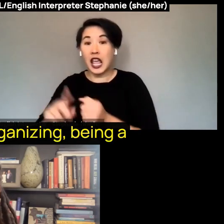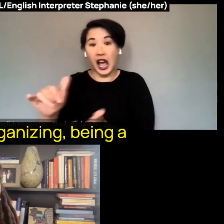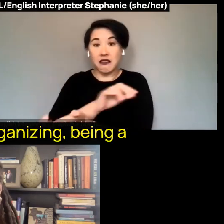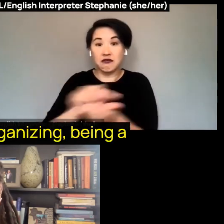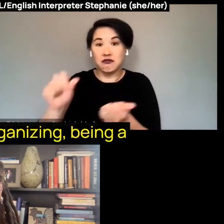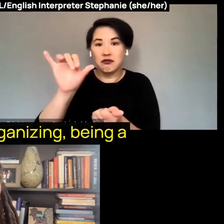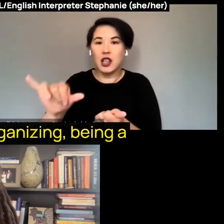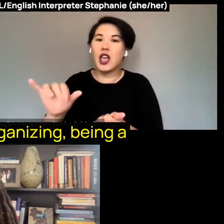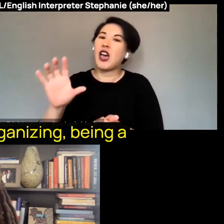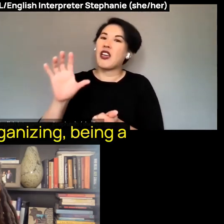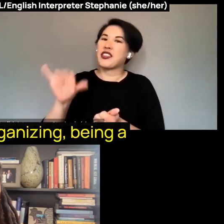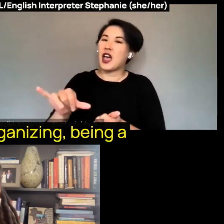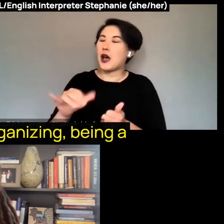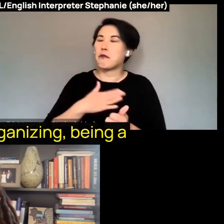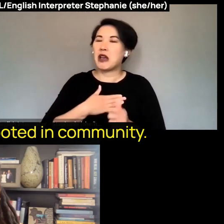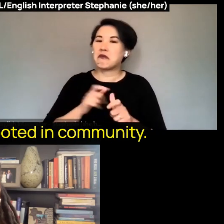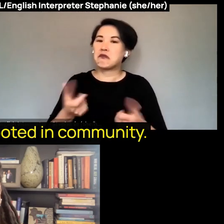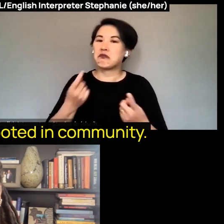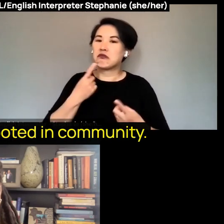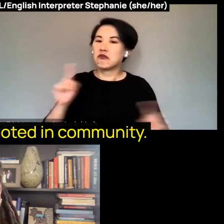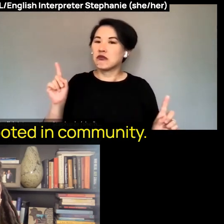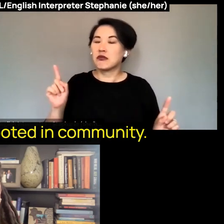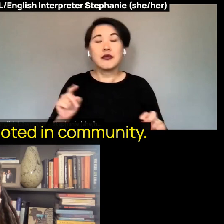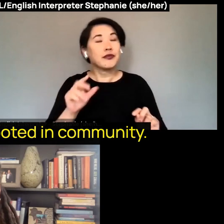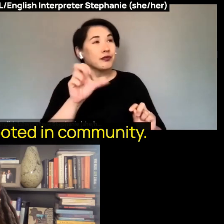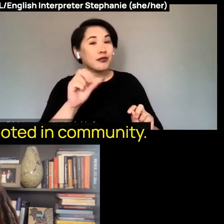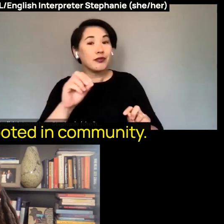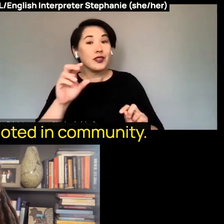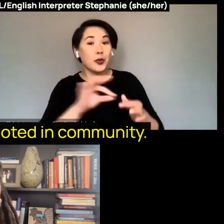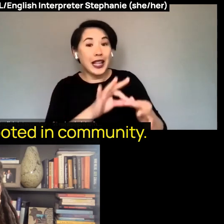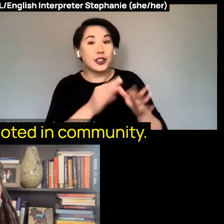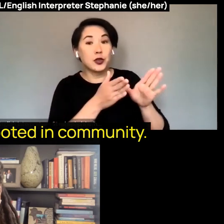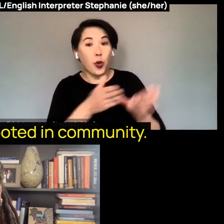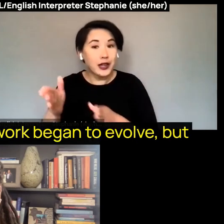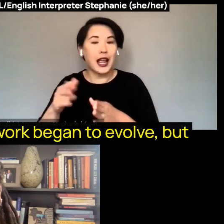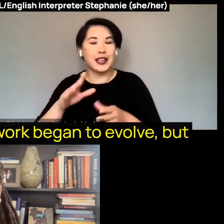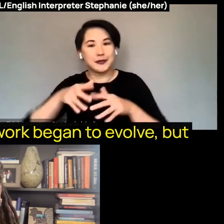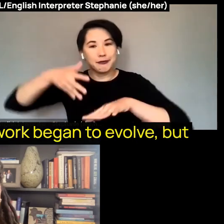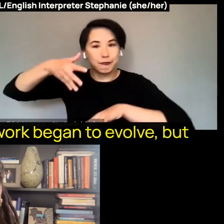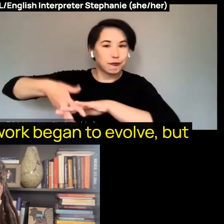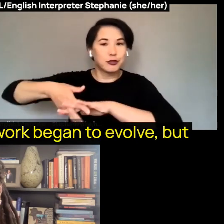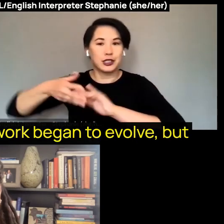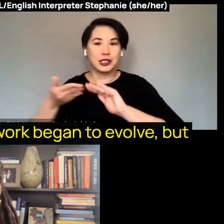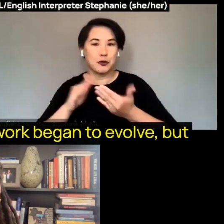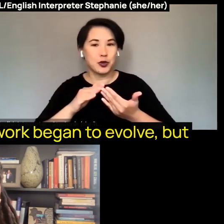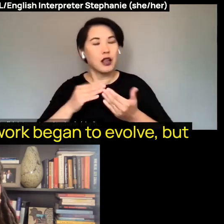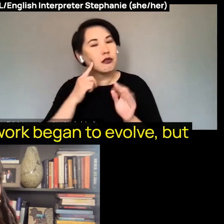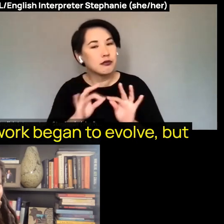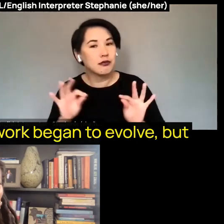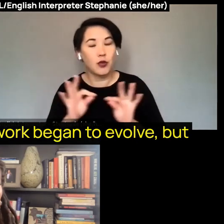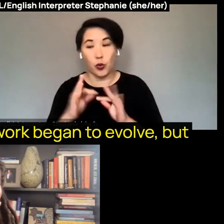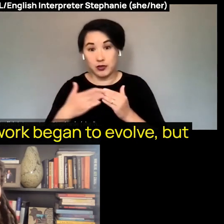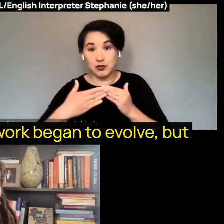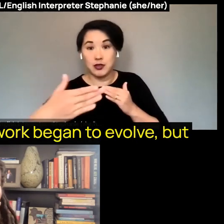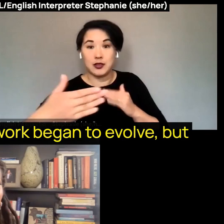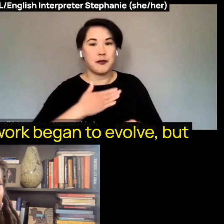me the importance of organizing, being a connector, and being rooted in community. And ever since then, my